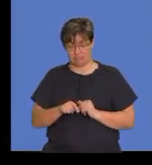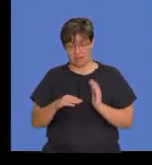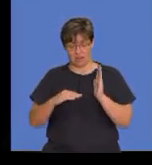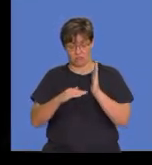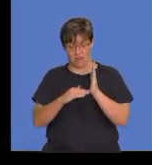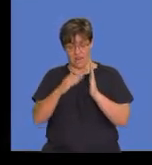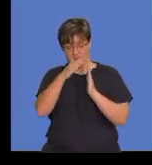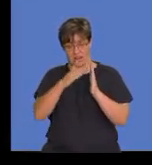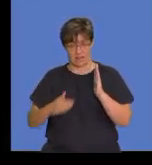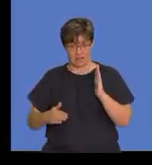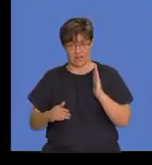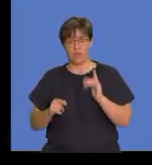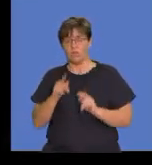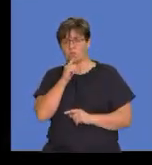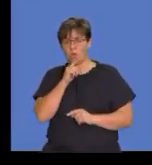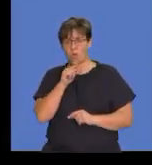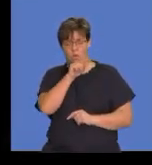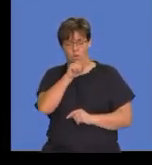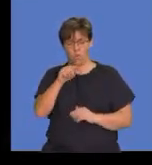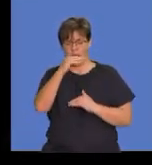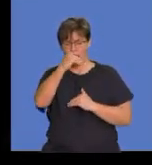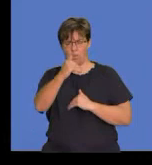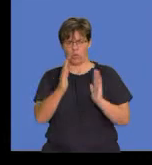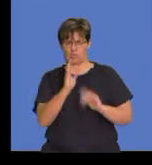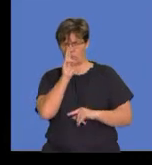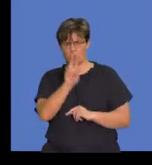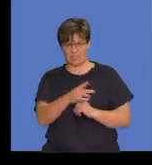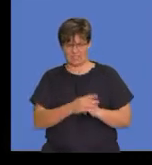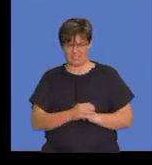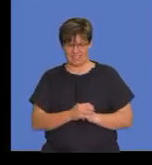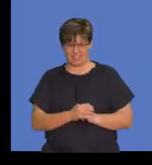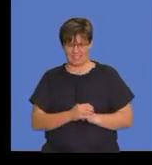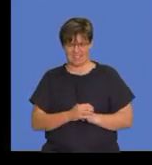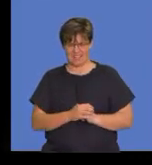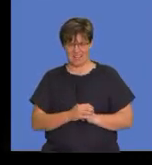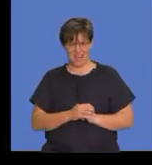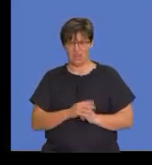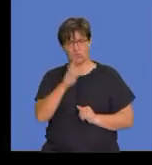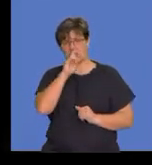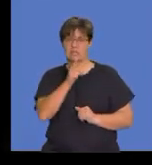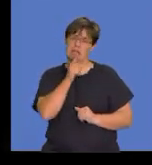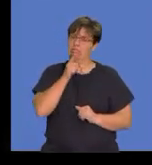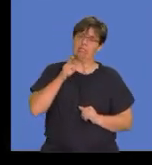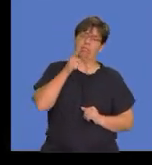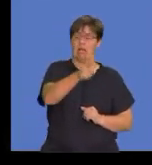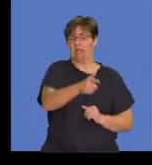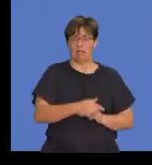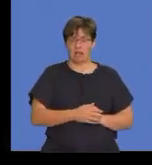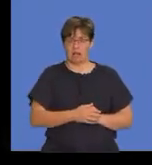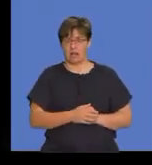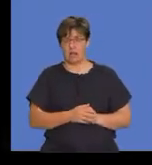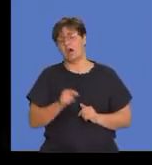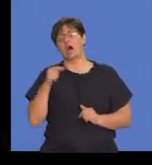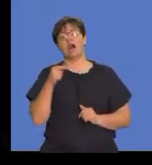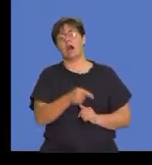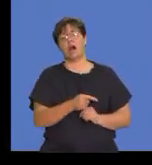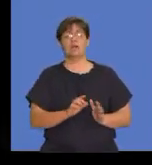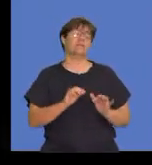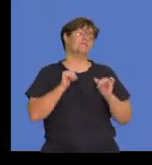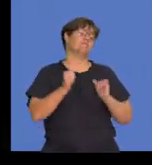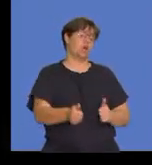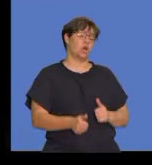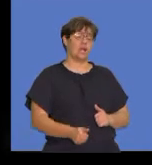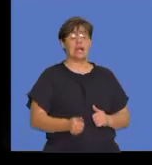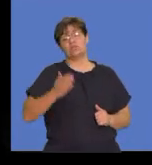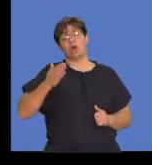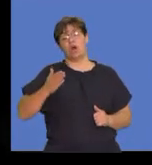we normally show it with that small box there. So I don't necessarily need to tell you on the statement that the